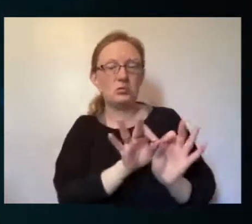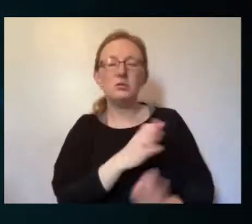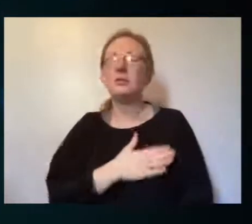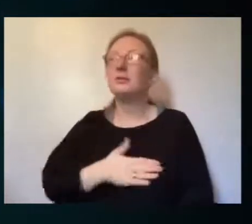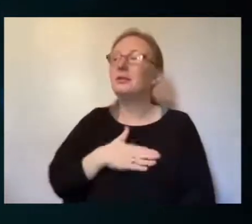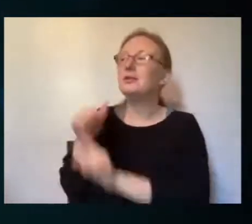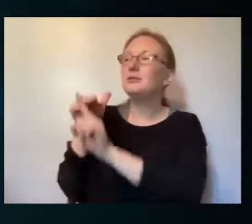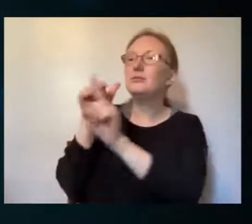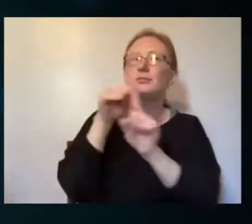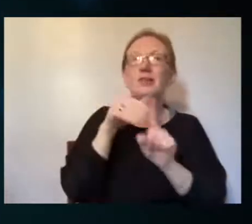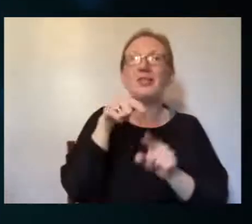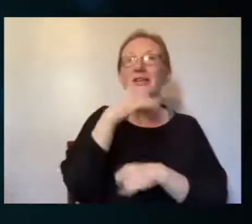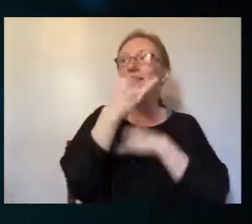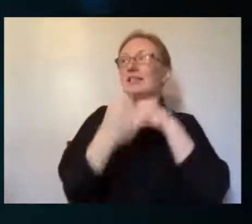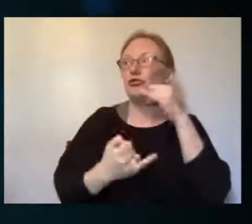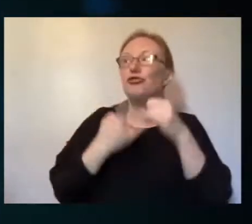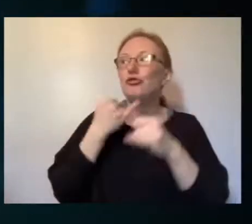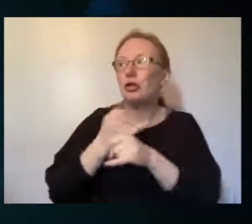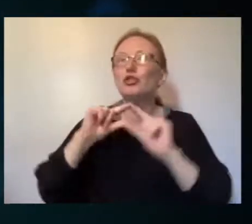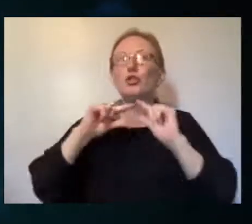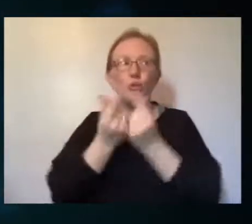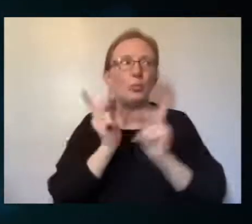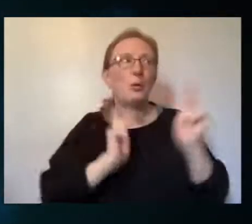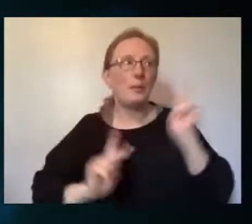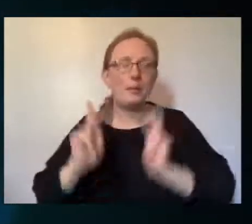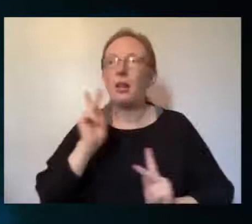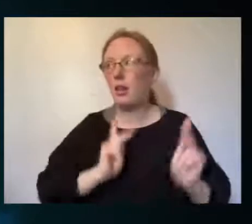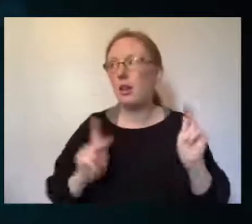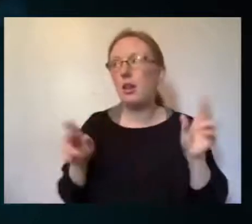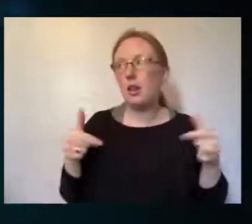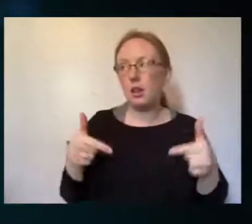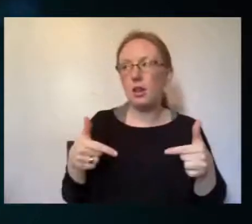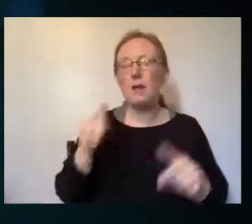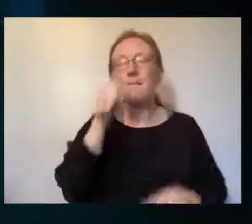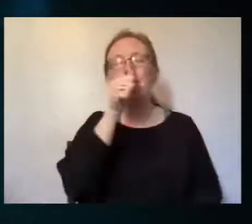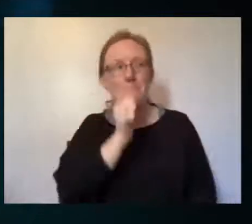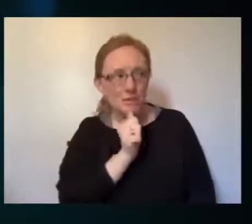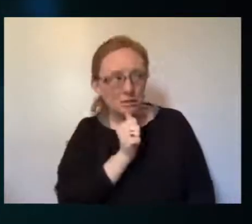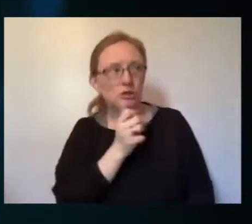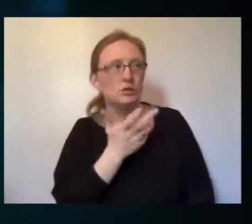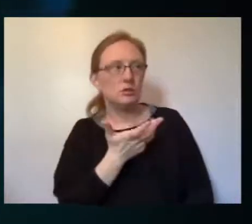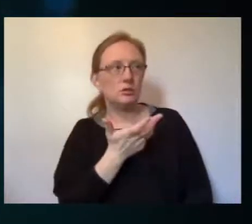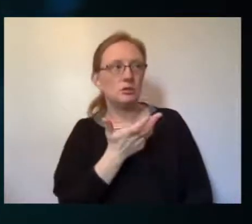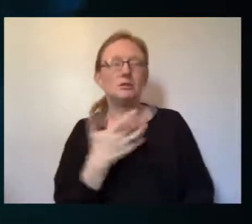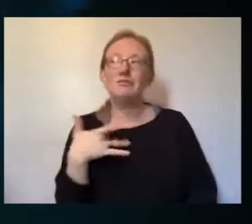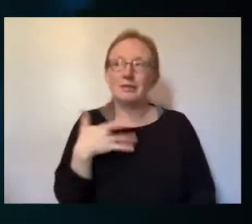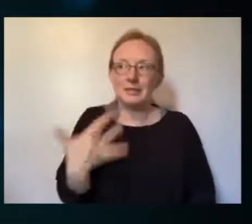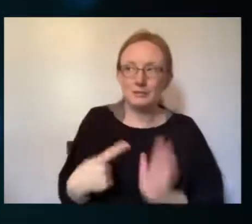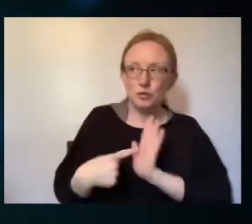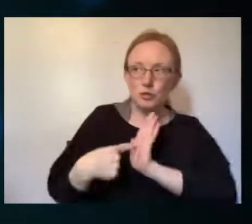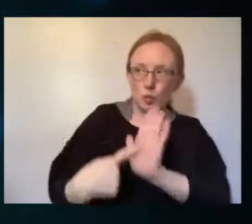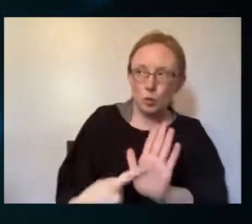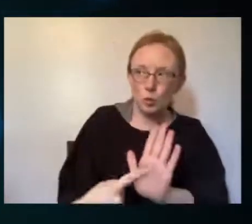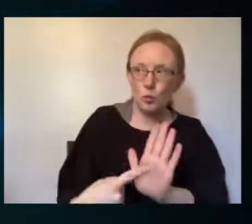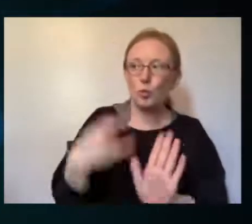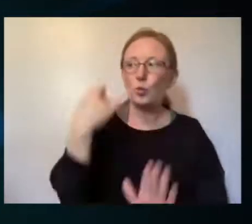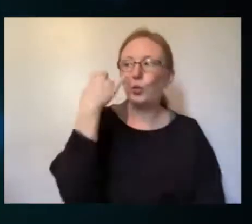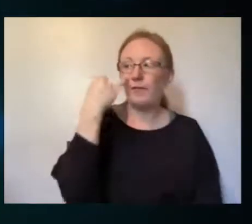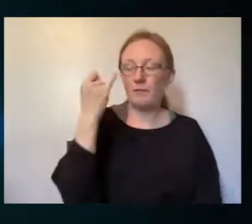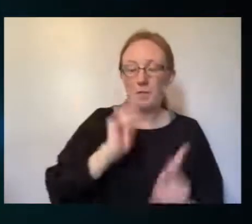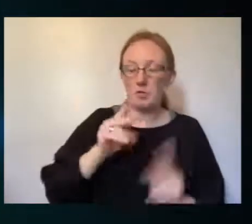that we're an internationally diverse group of humans. So be patient, show sensitivity to anyone who has the